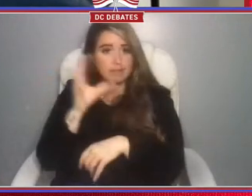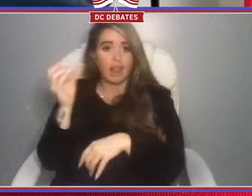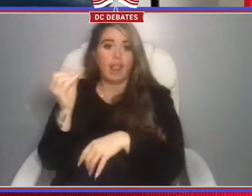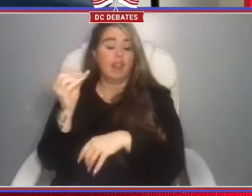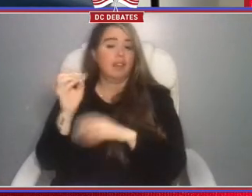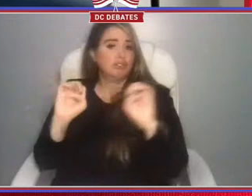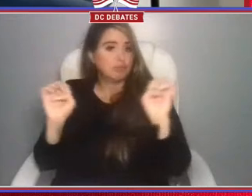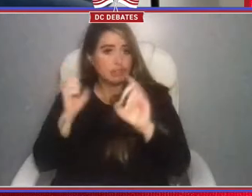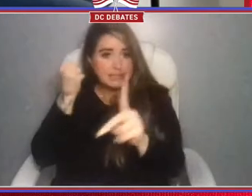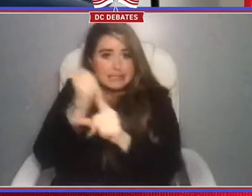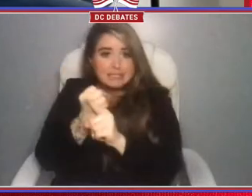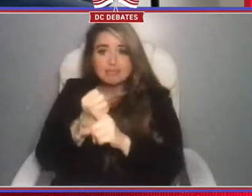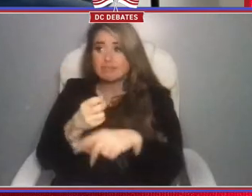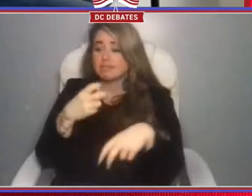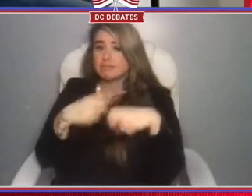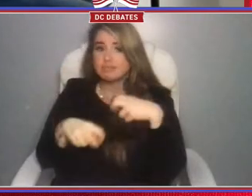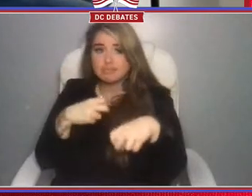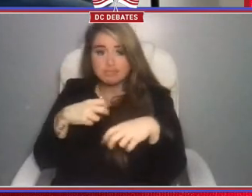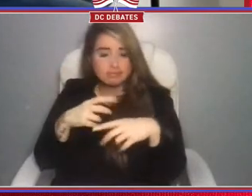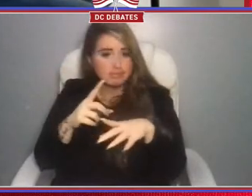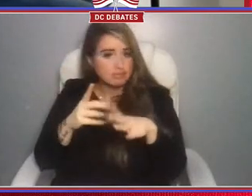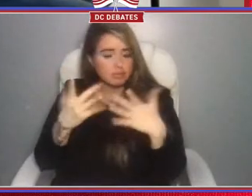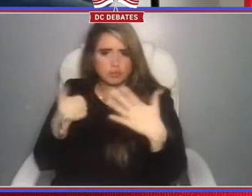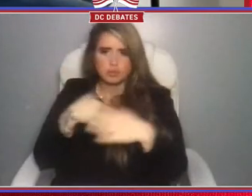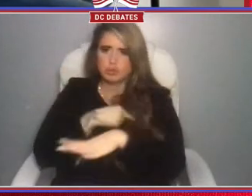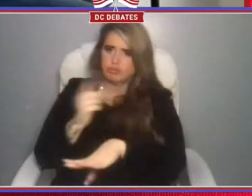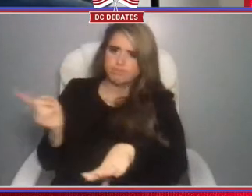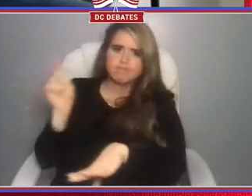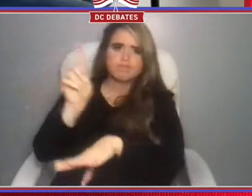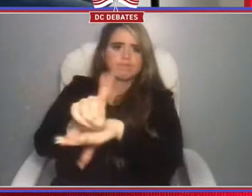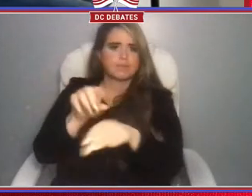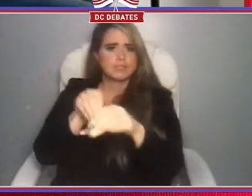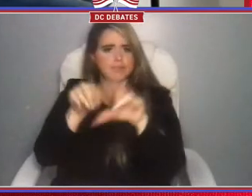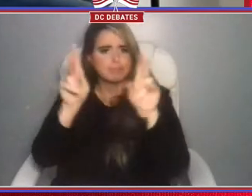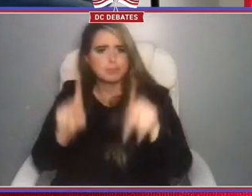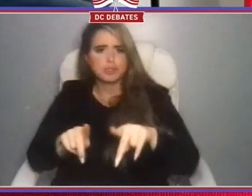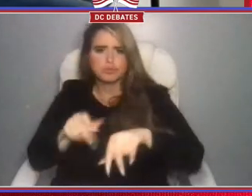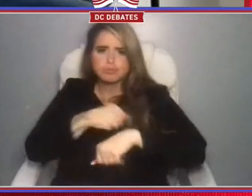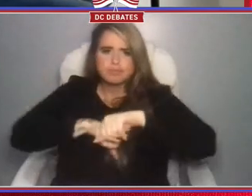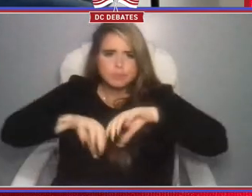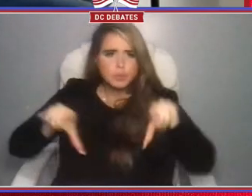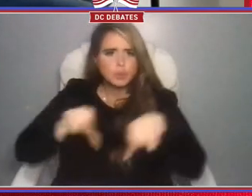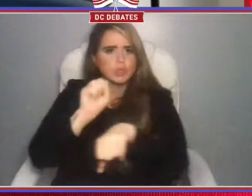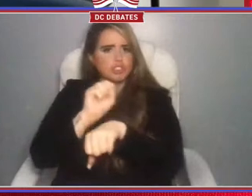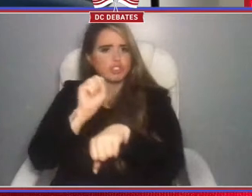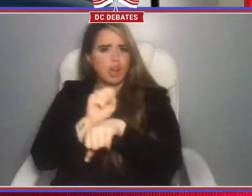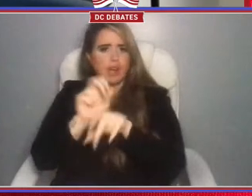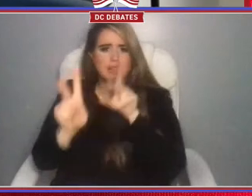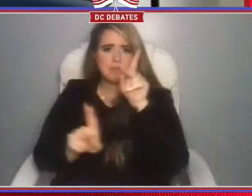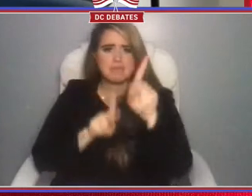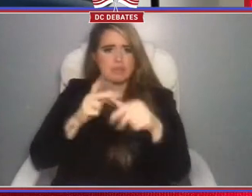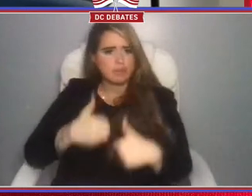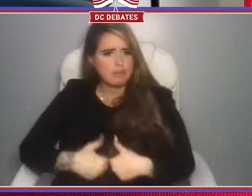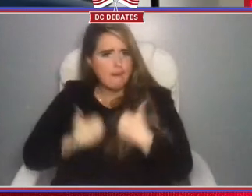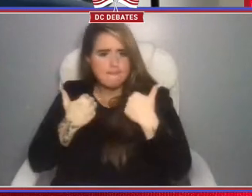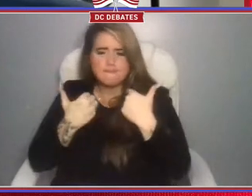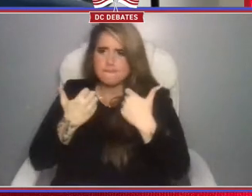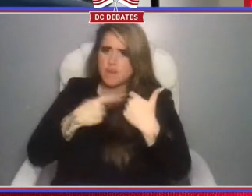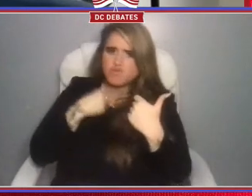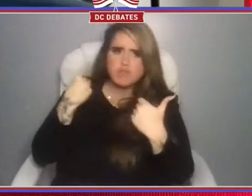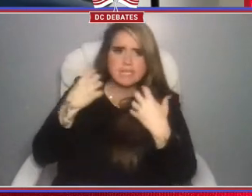tough, showing up in person to get the job done when people's lives are on the line has